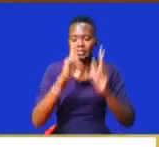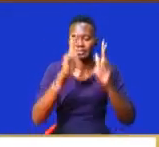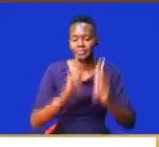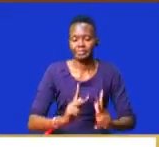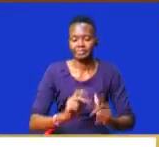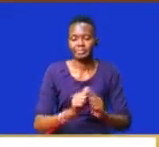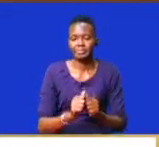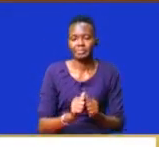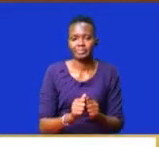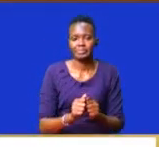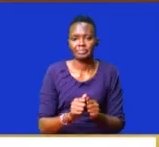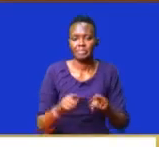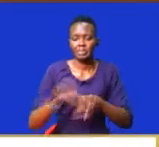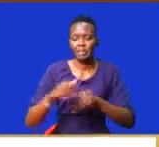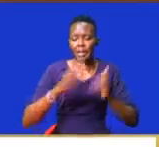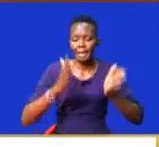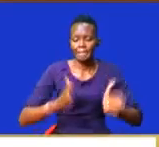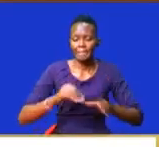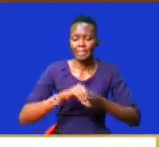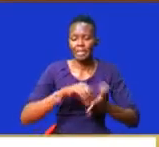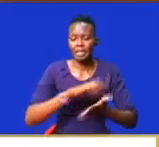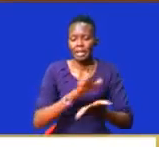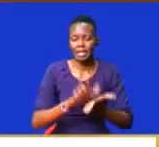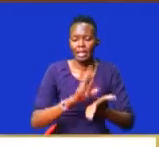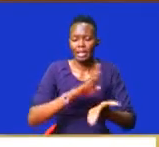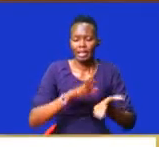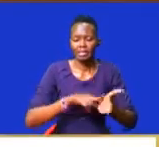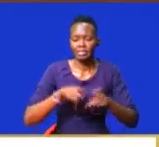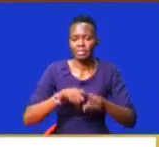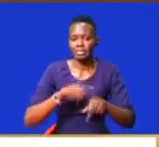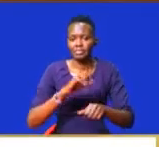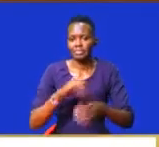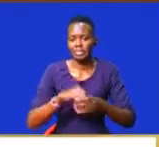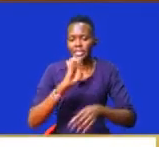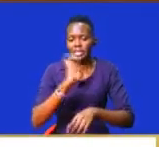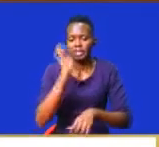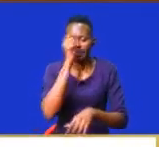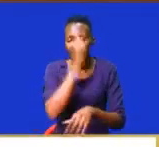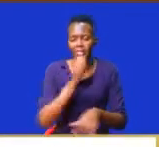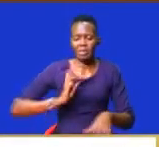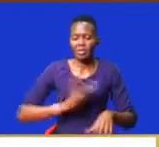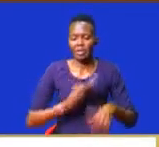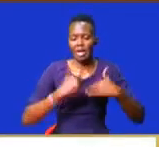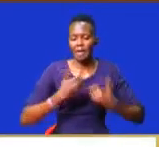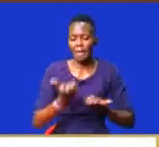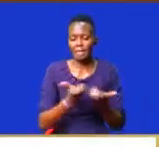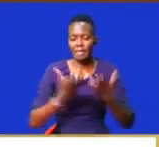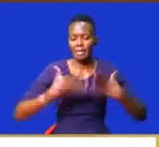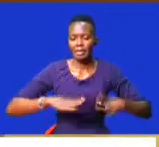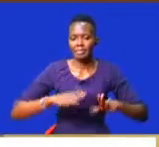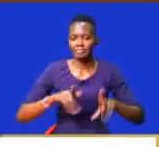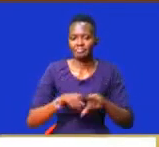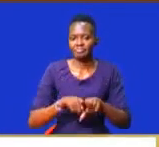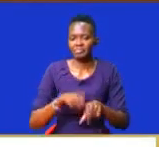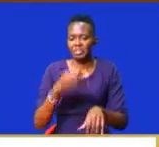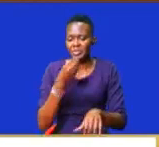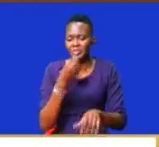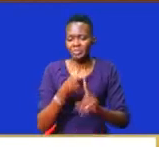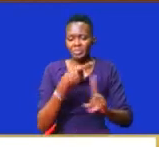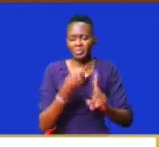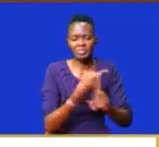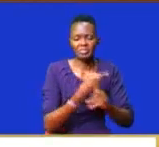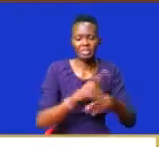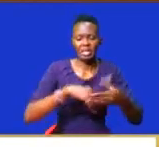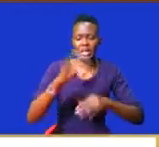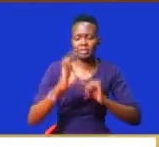electro market maduong in South Africa wan gi ohala kanyo timo ma ko alote manandi kare